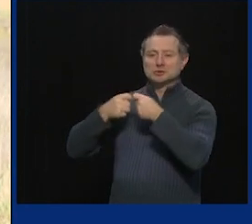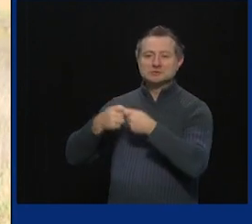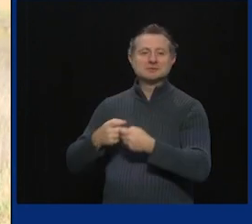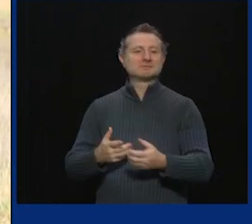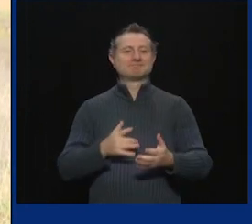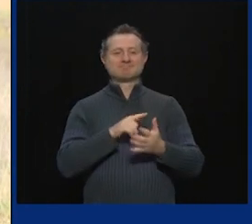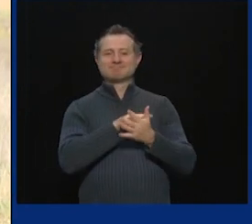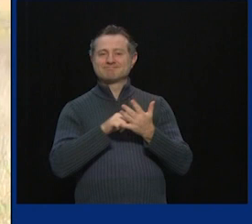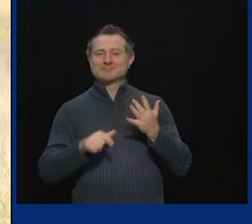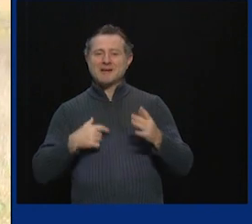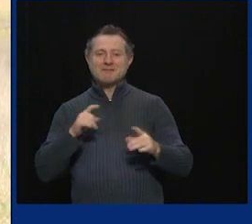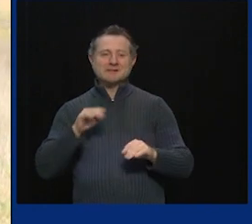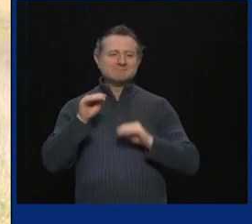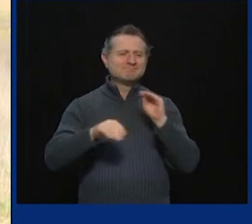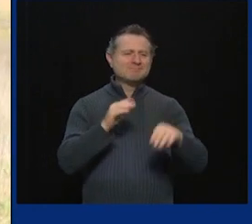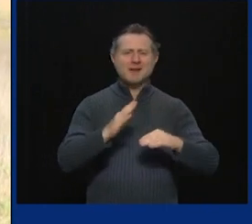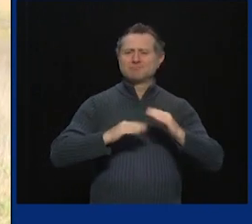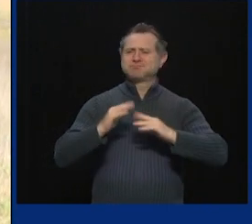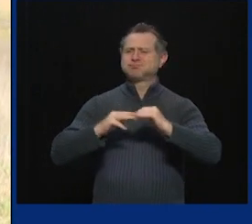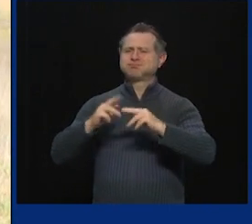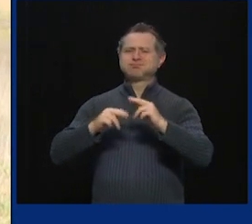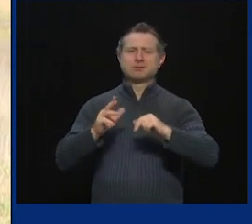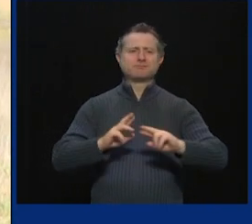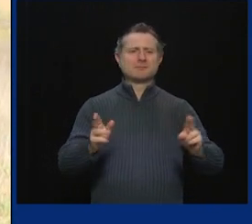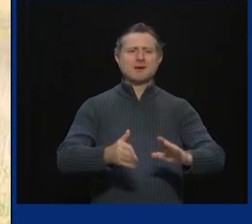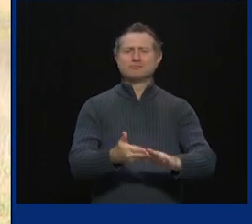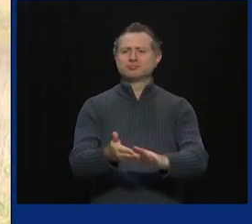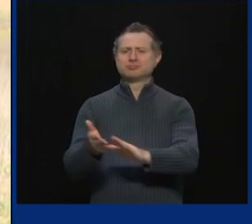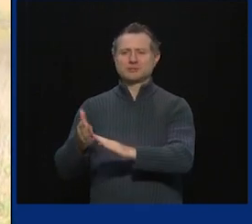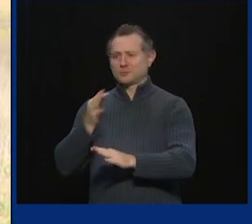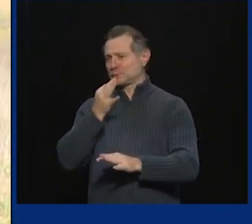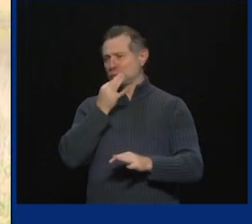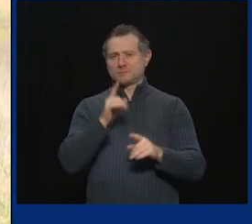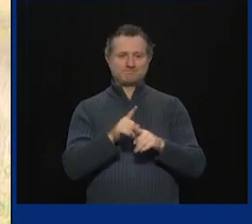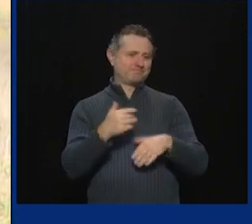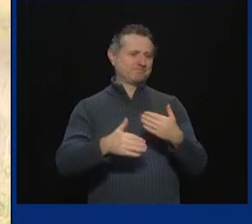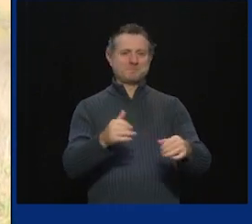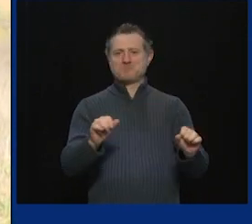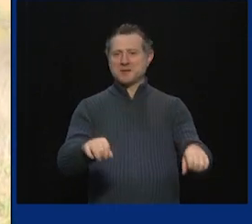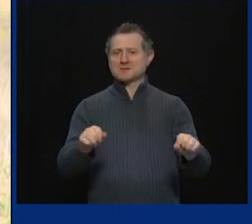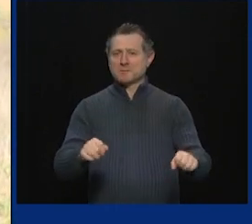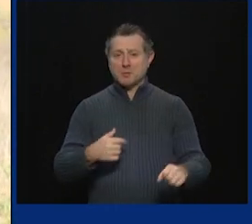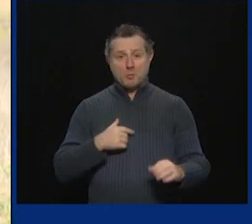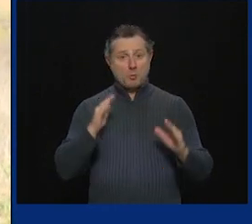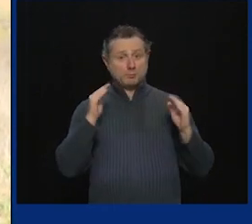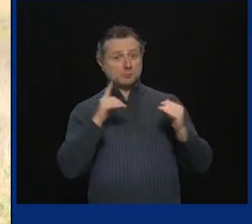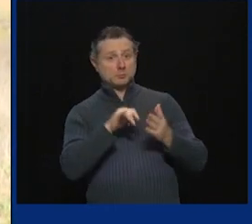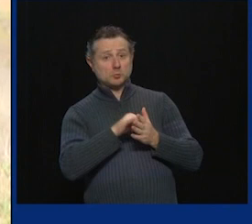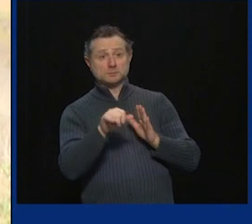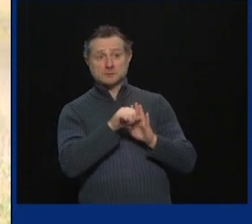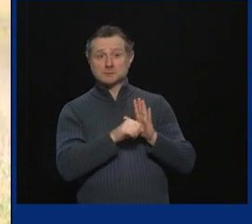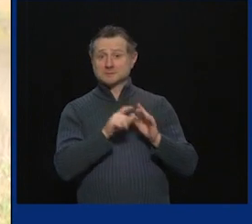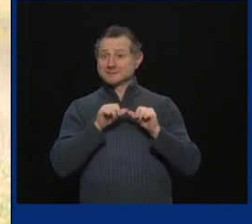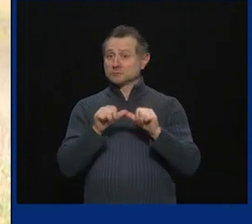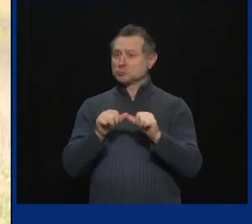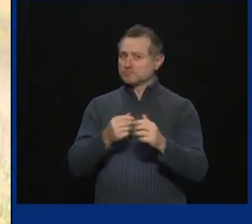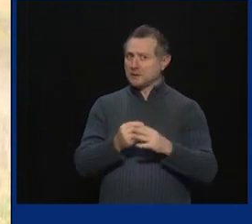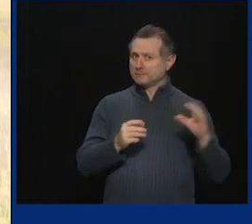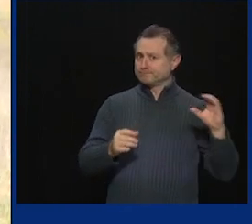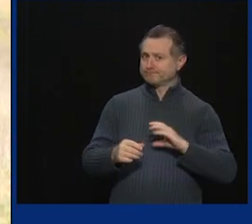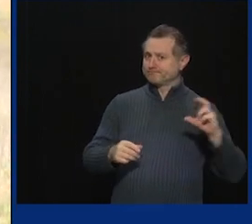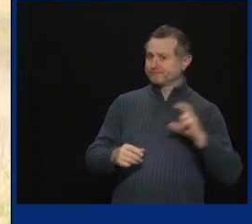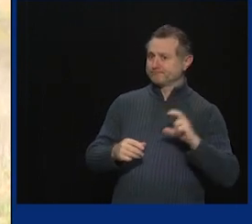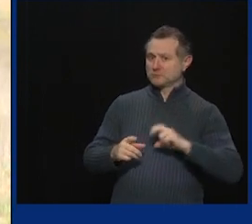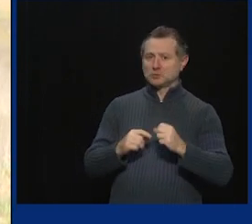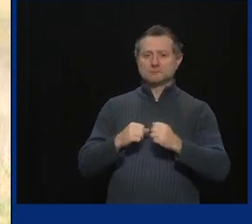their facility and be up and running as soon as possible. We are hopeful that New York State will continue to make infrastructure investments to advance the shovel readiness